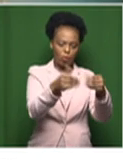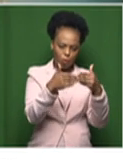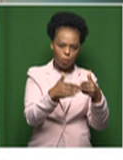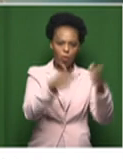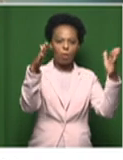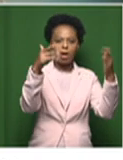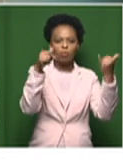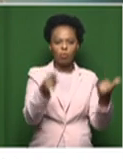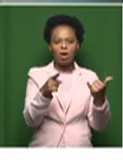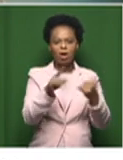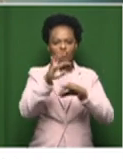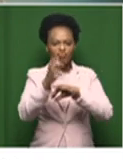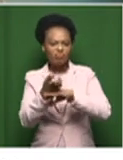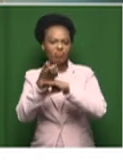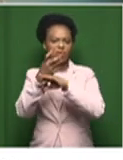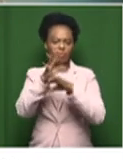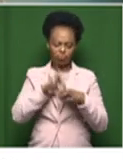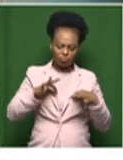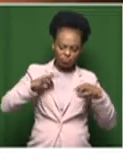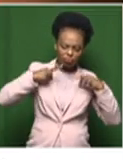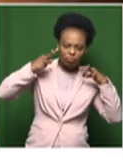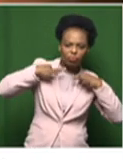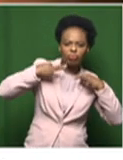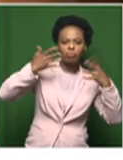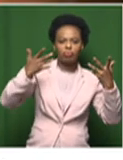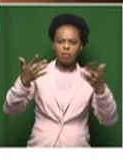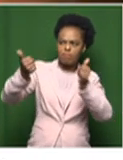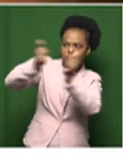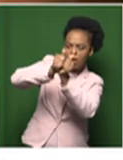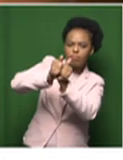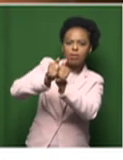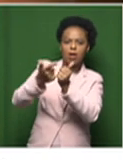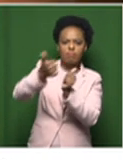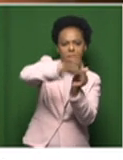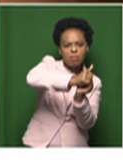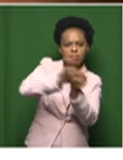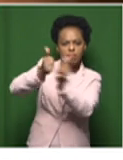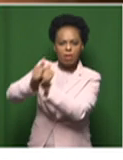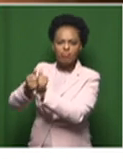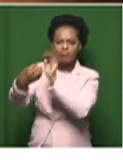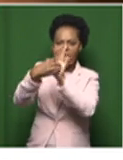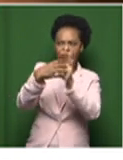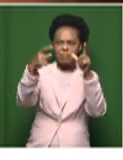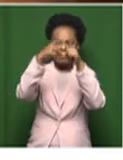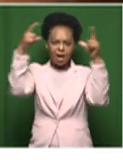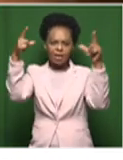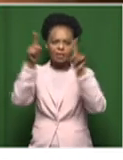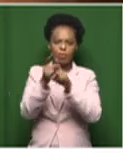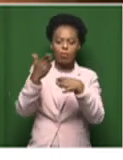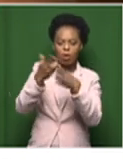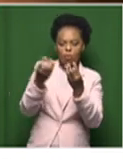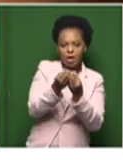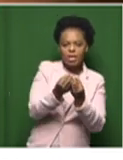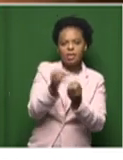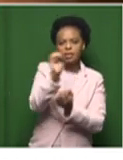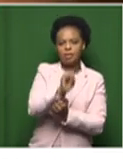galleries around the world. We've collaborated with big brands, and also working with Southern Guild.